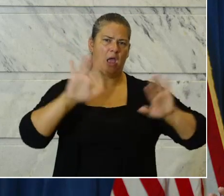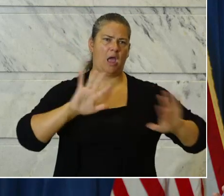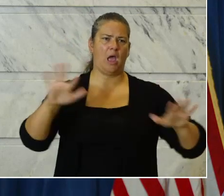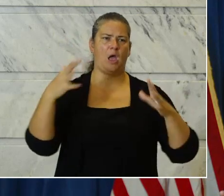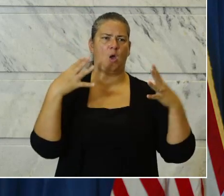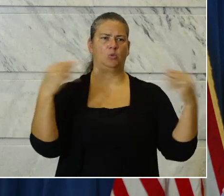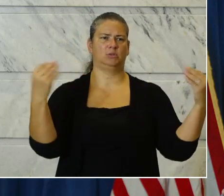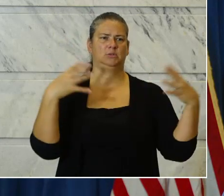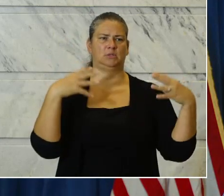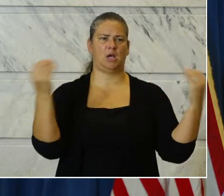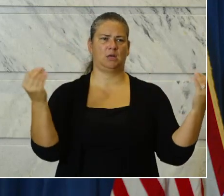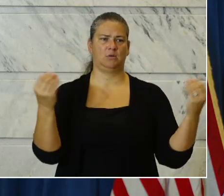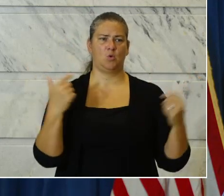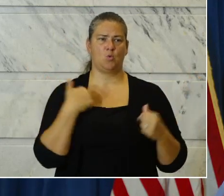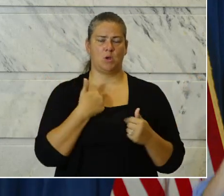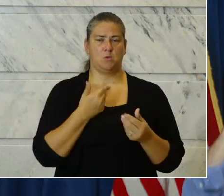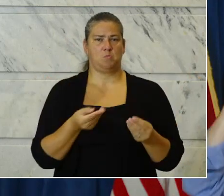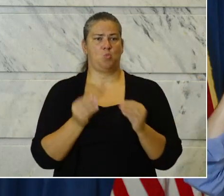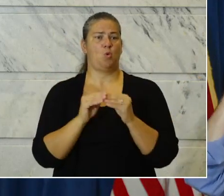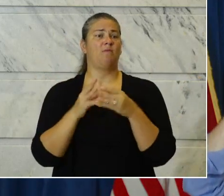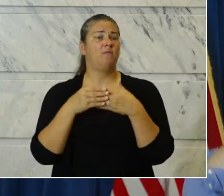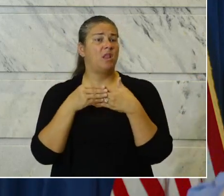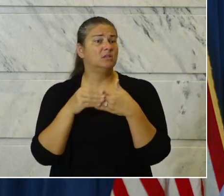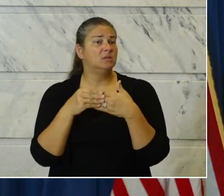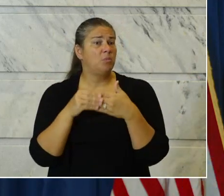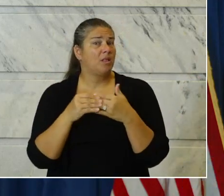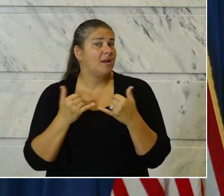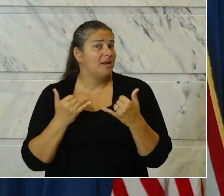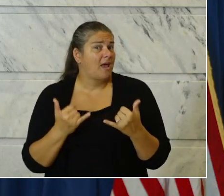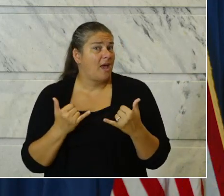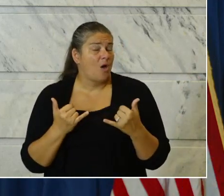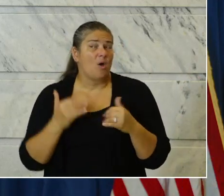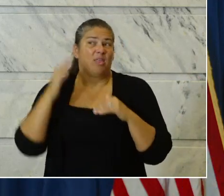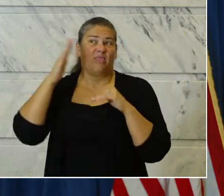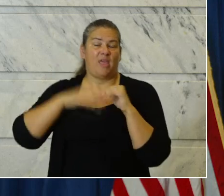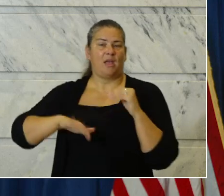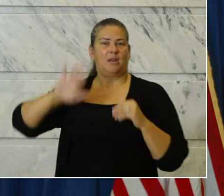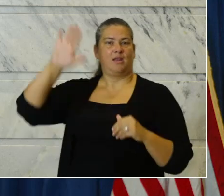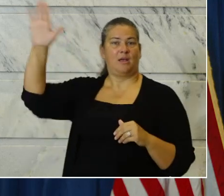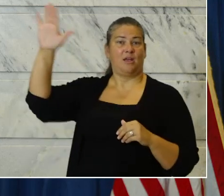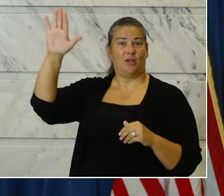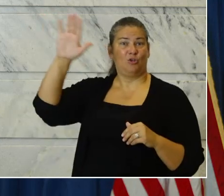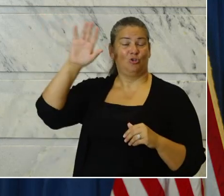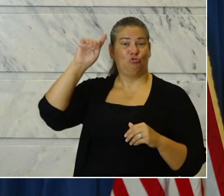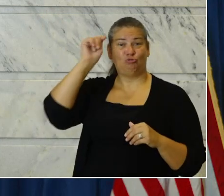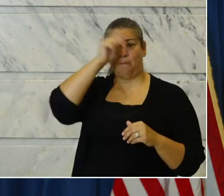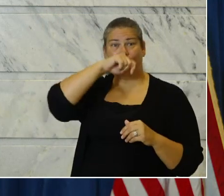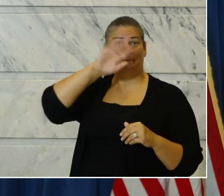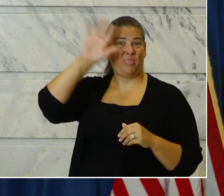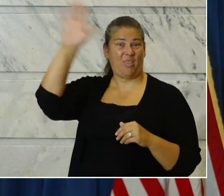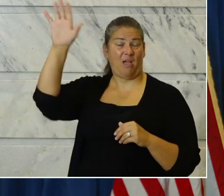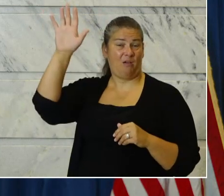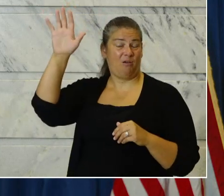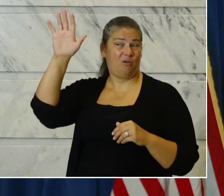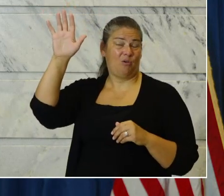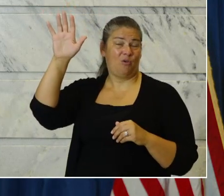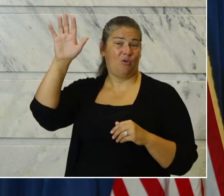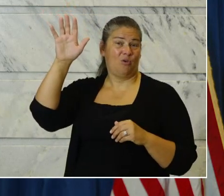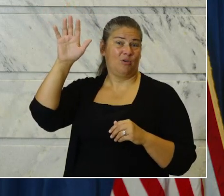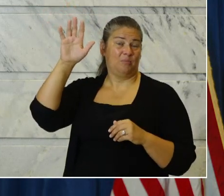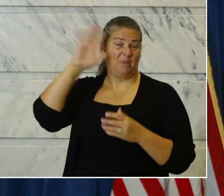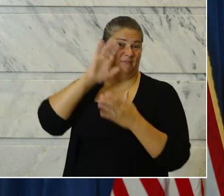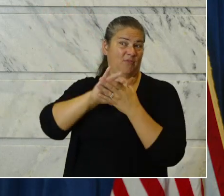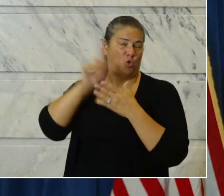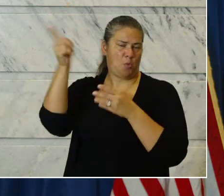We're providing more flexibility right now than what the Trump administration is suggesting, which is a lot harsher rules and regulations on